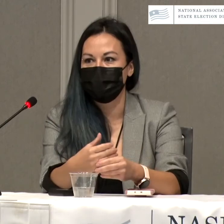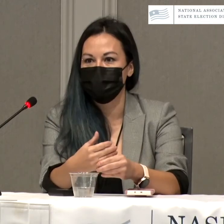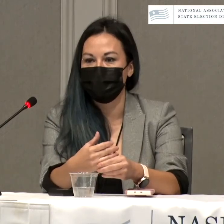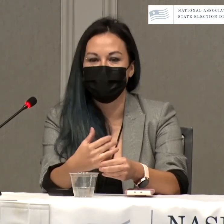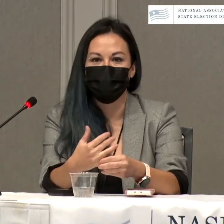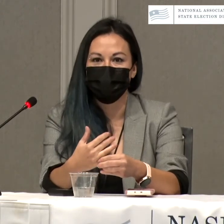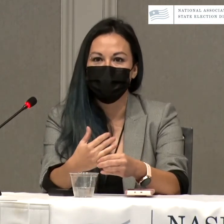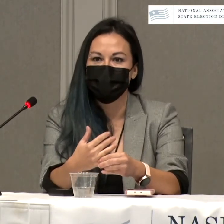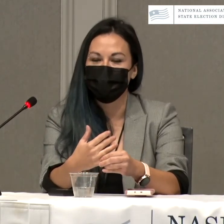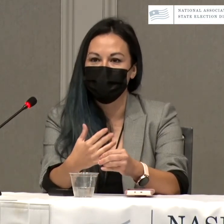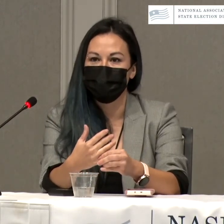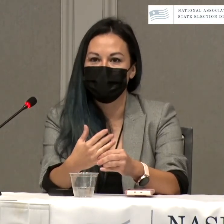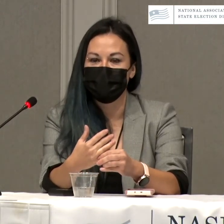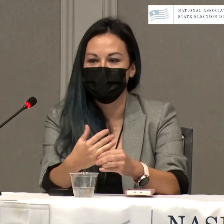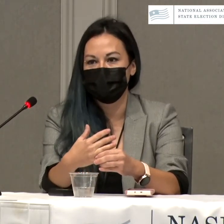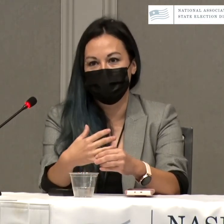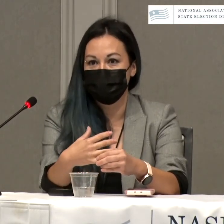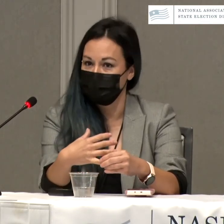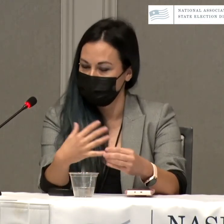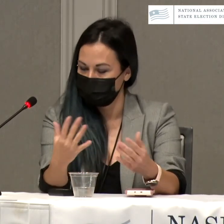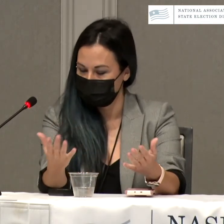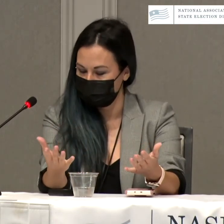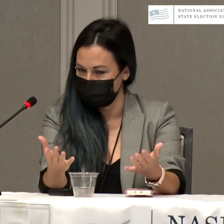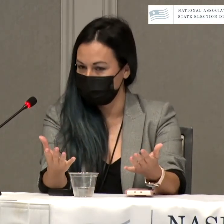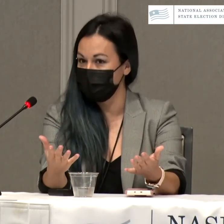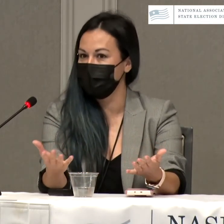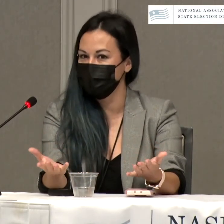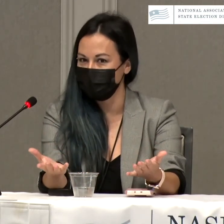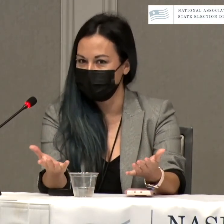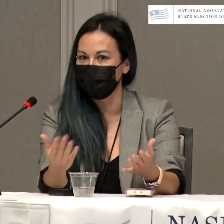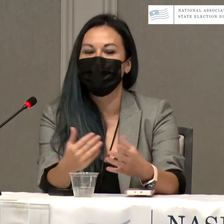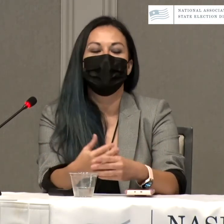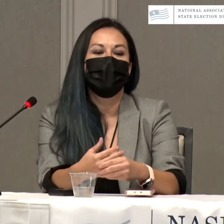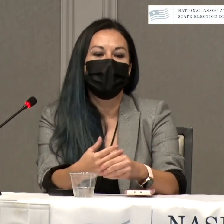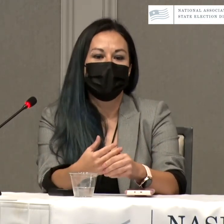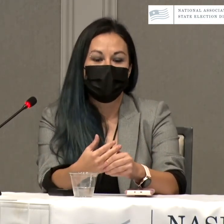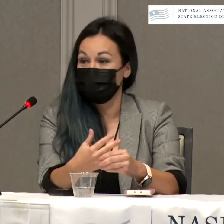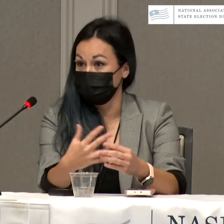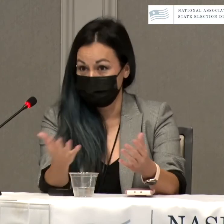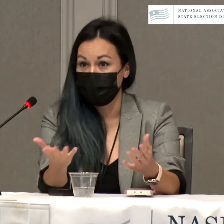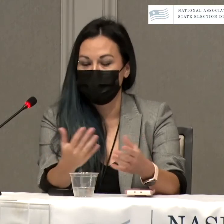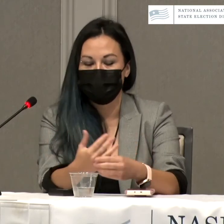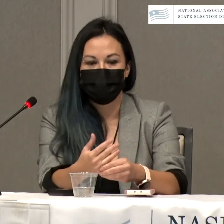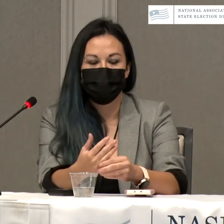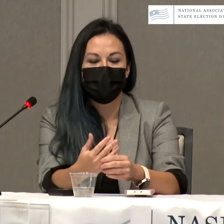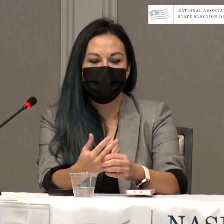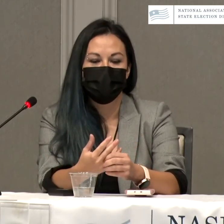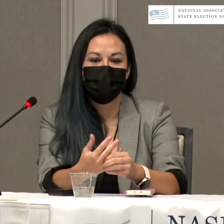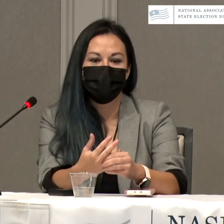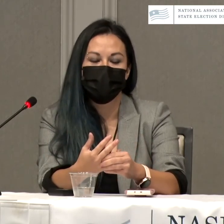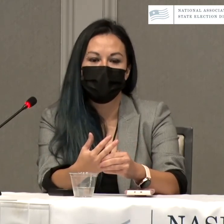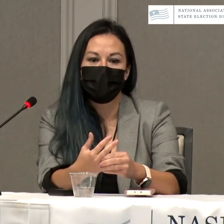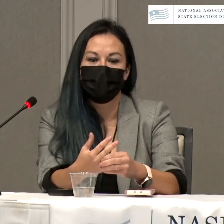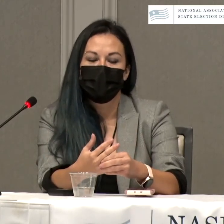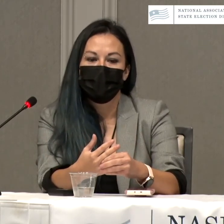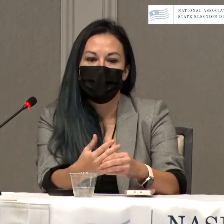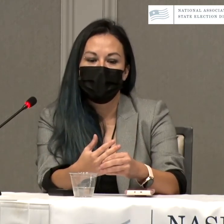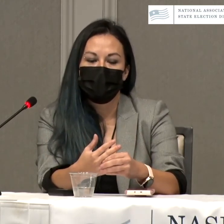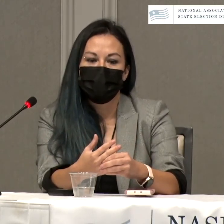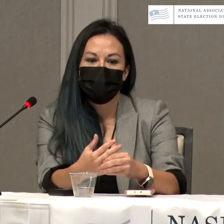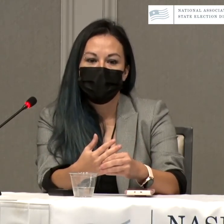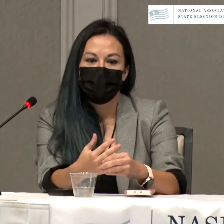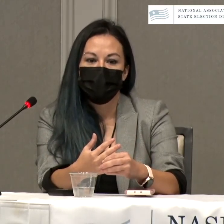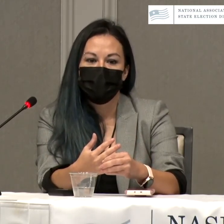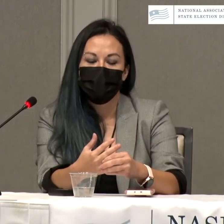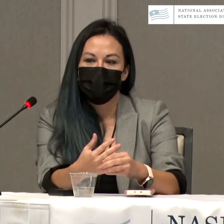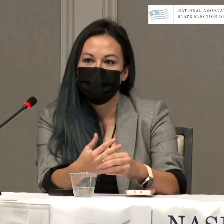candidate ask why did you do this if it's printed so there's also opportunities for education there uh and they were happy with the response there too so um